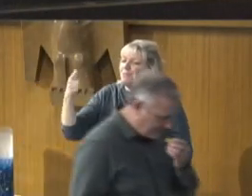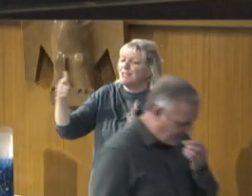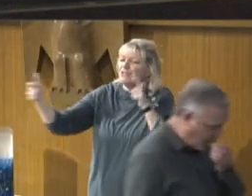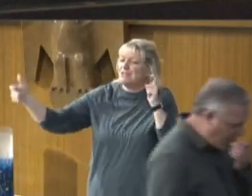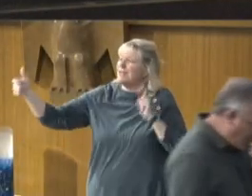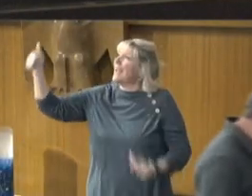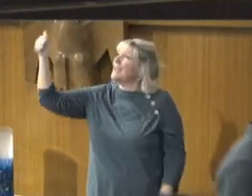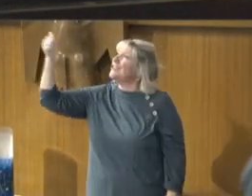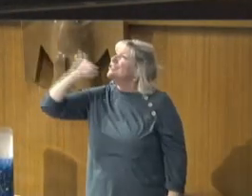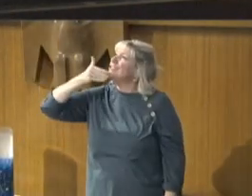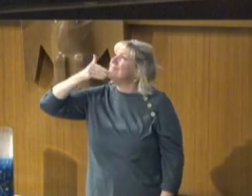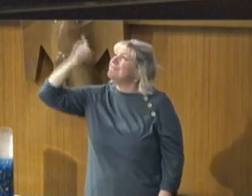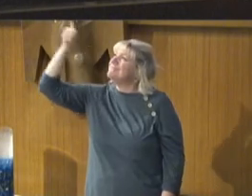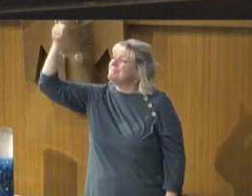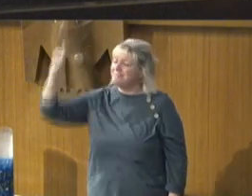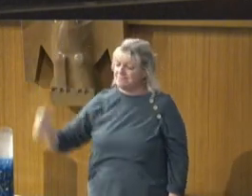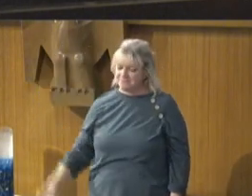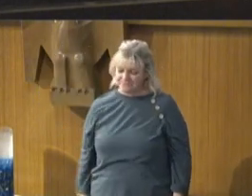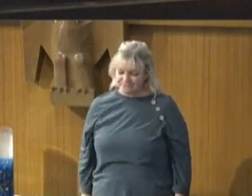greater.